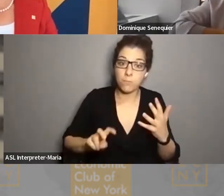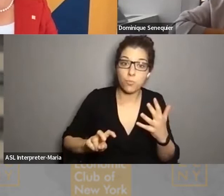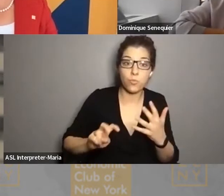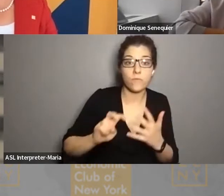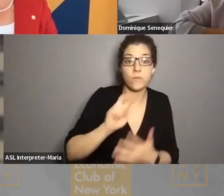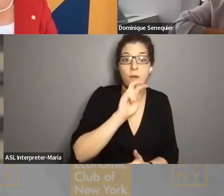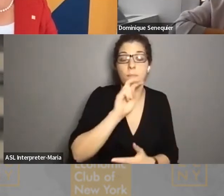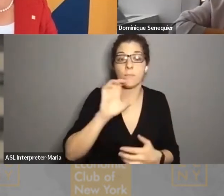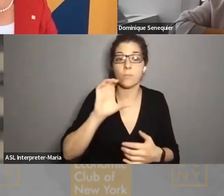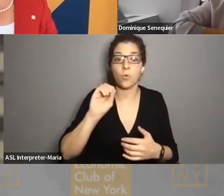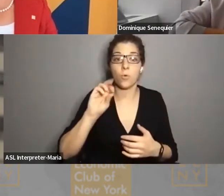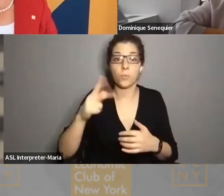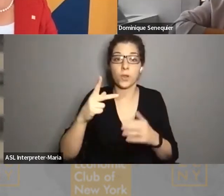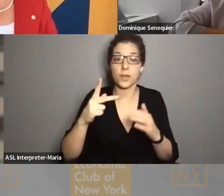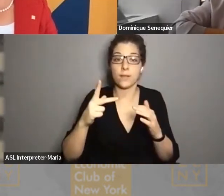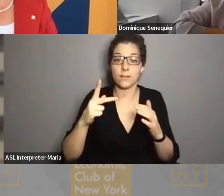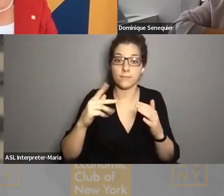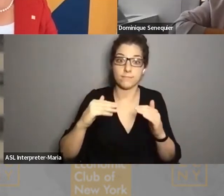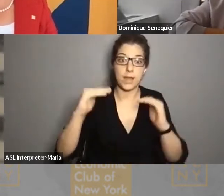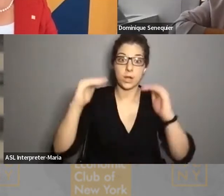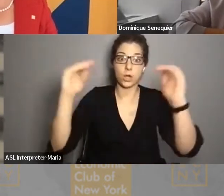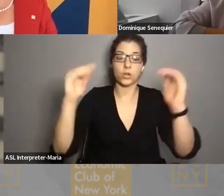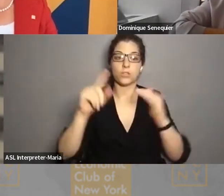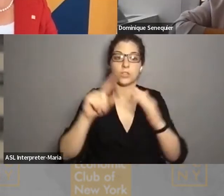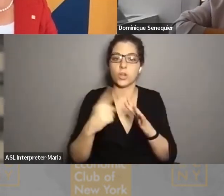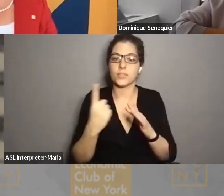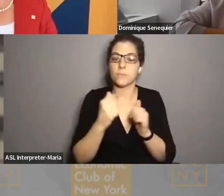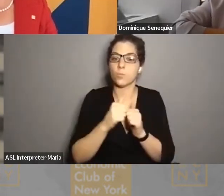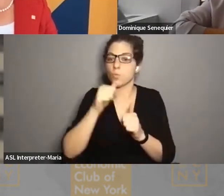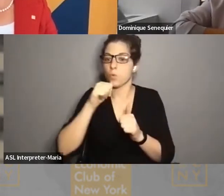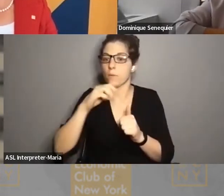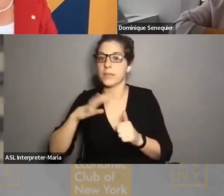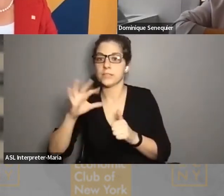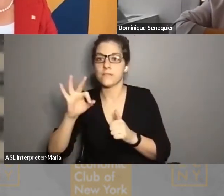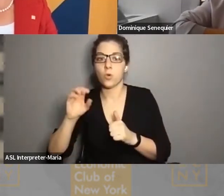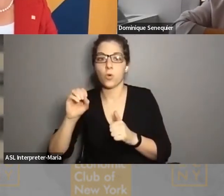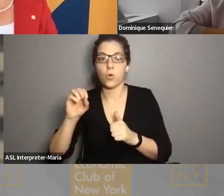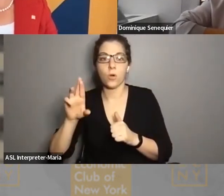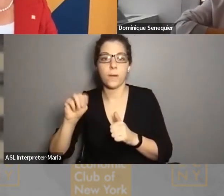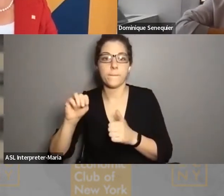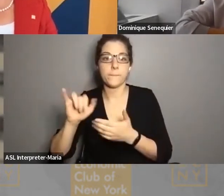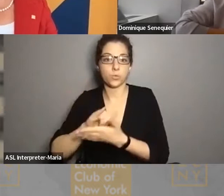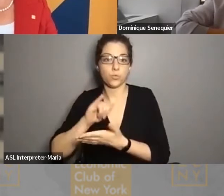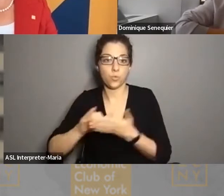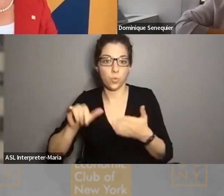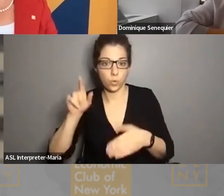ladder, and started something with the Women's Forum of New York, which was about